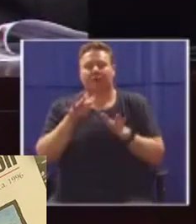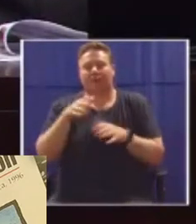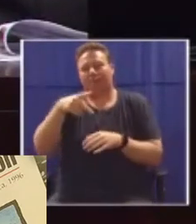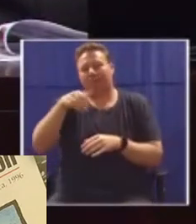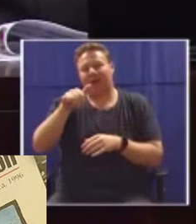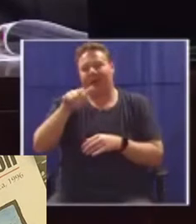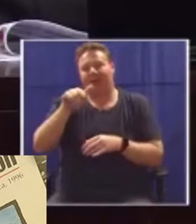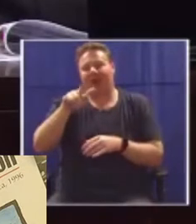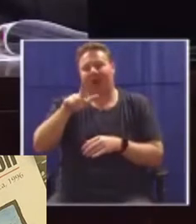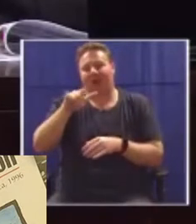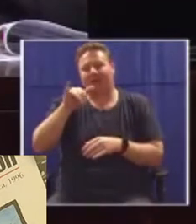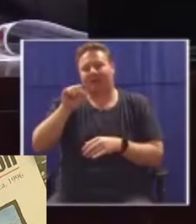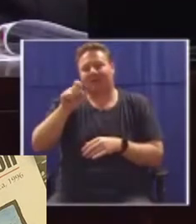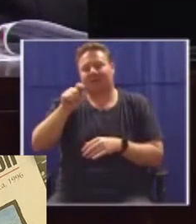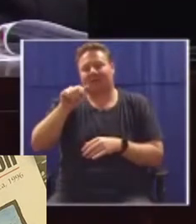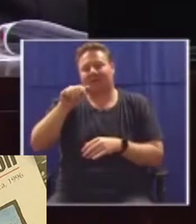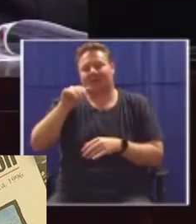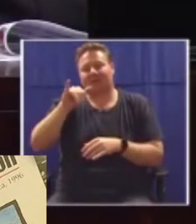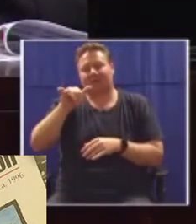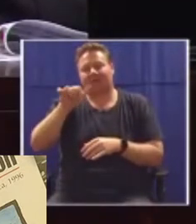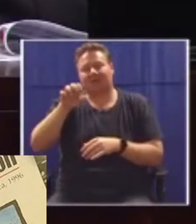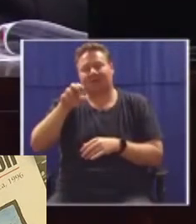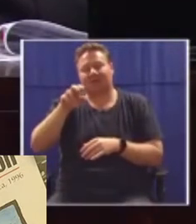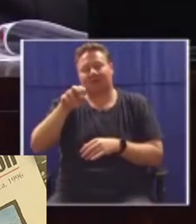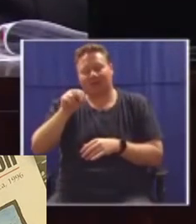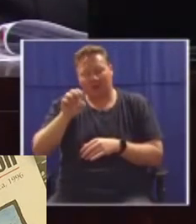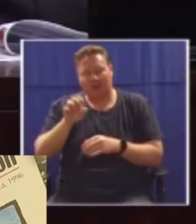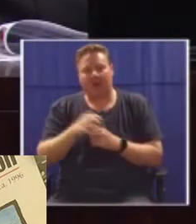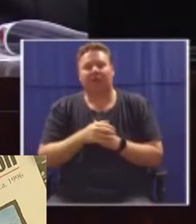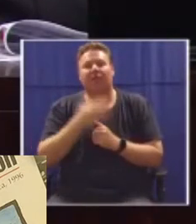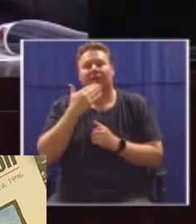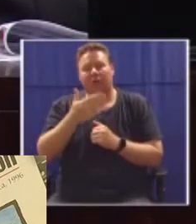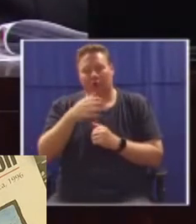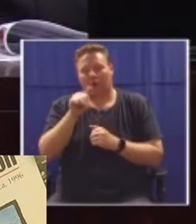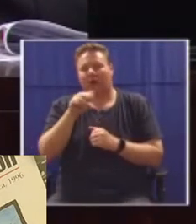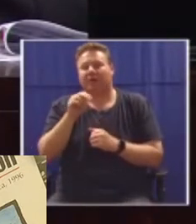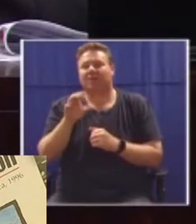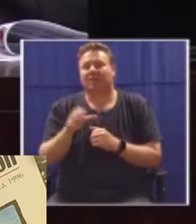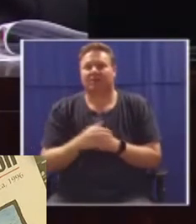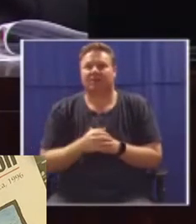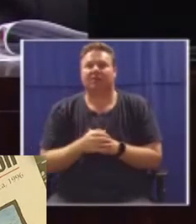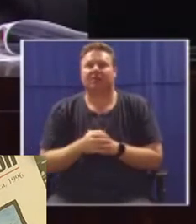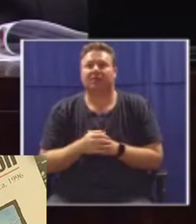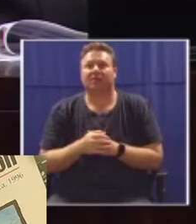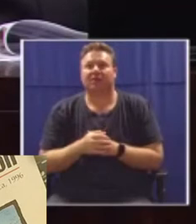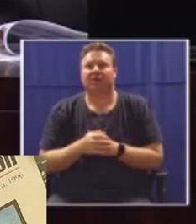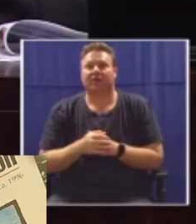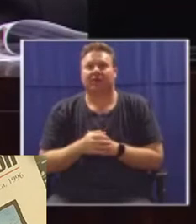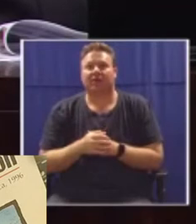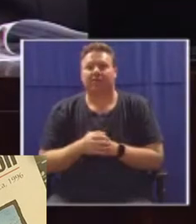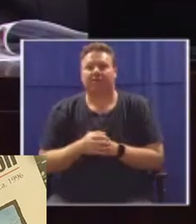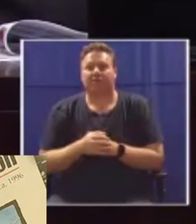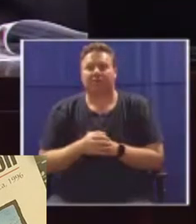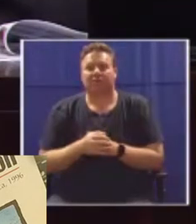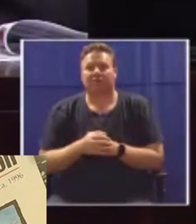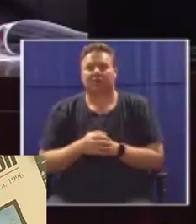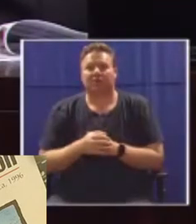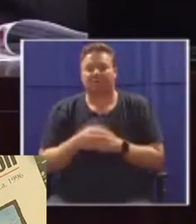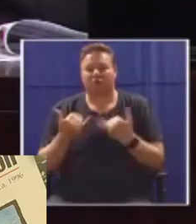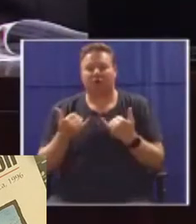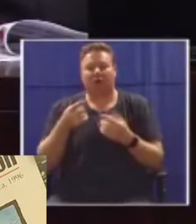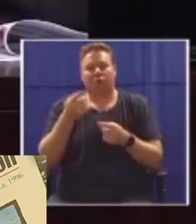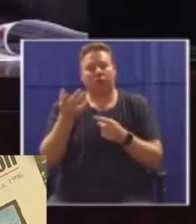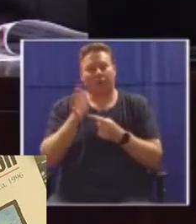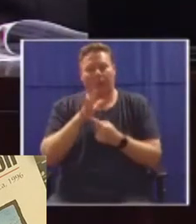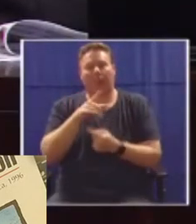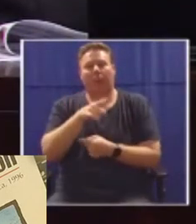Palestine. So thank you very much to the African National Congress. Indeed, you have today